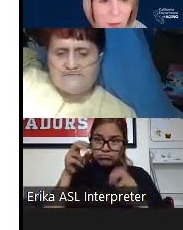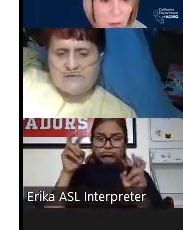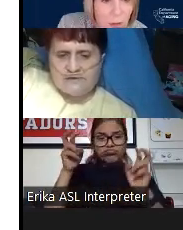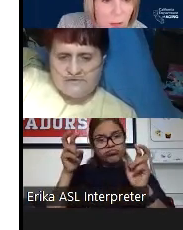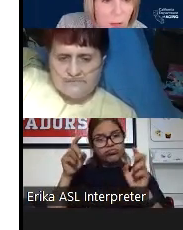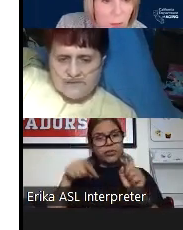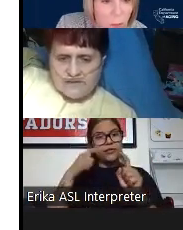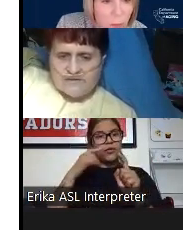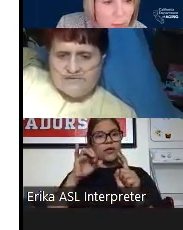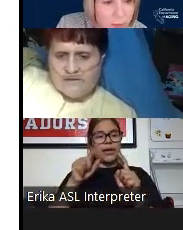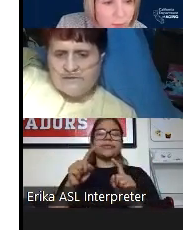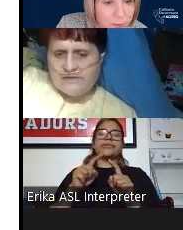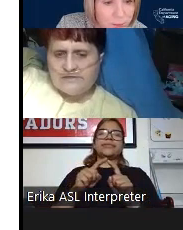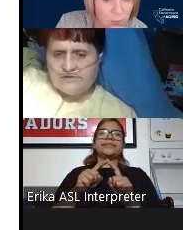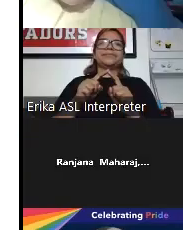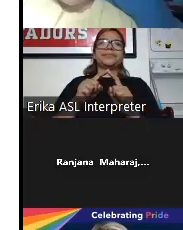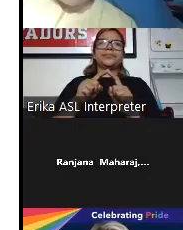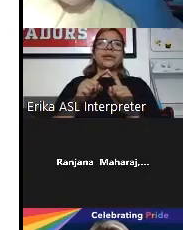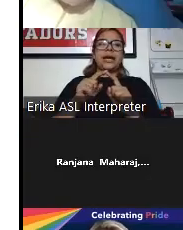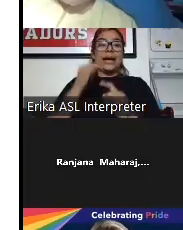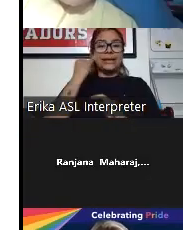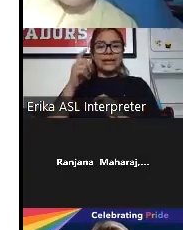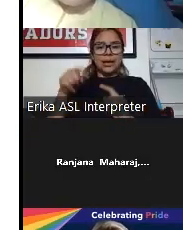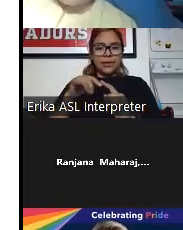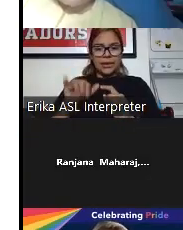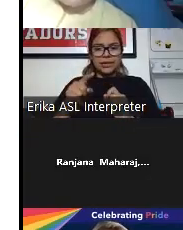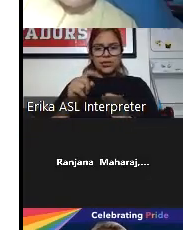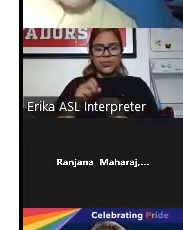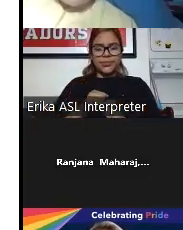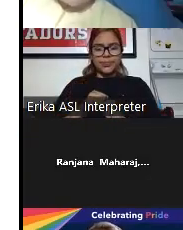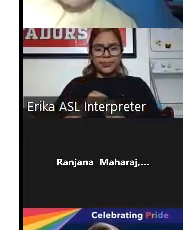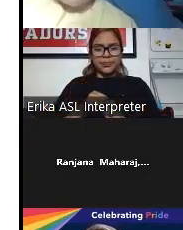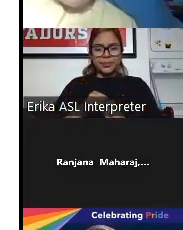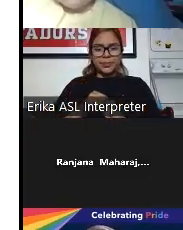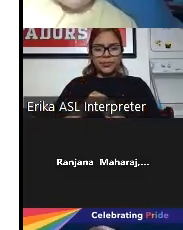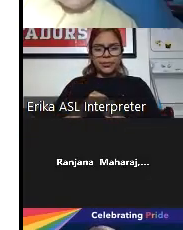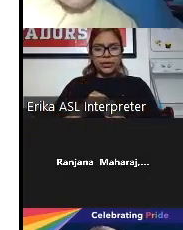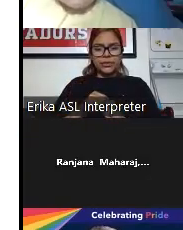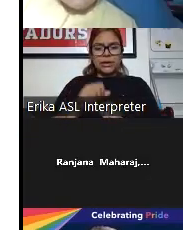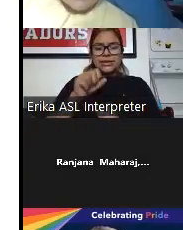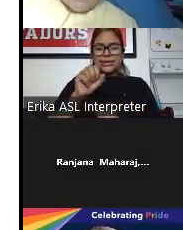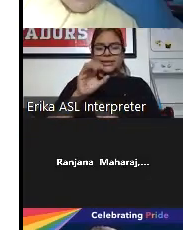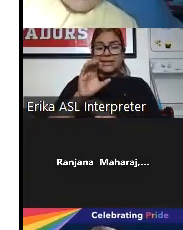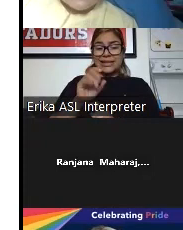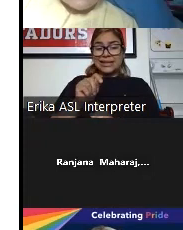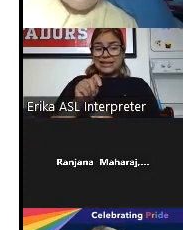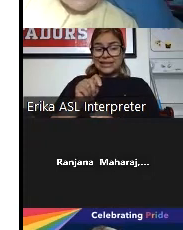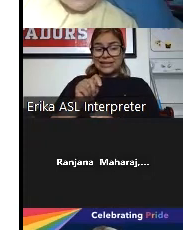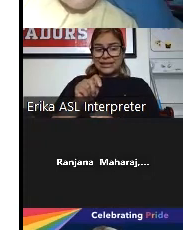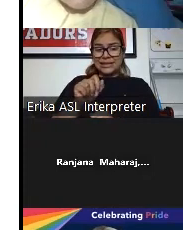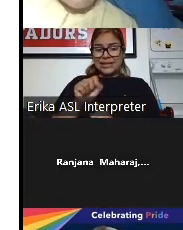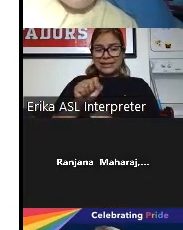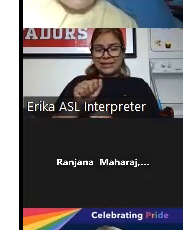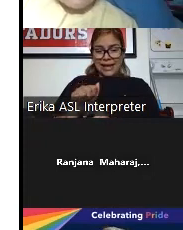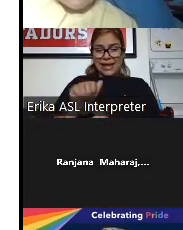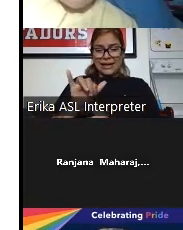of riders. Consolidated Transportation Services Agencies, the CTSAs, are identified as